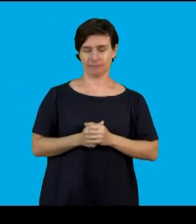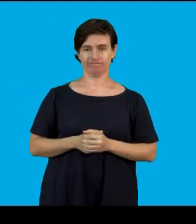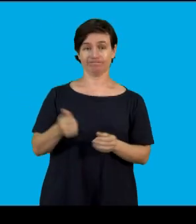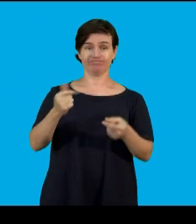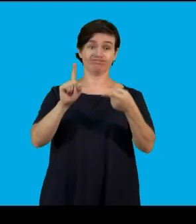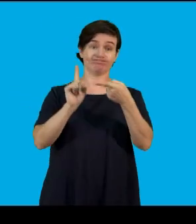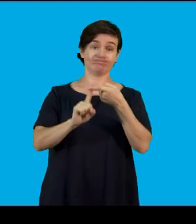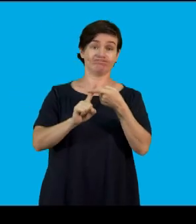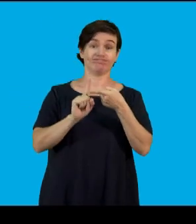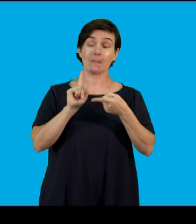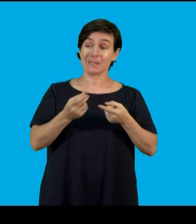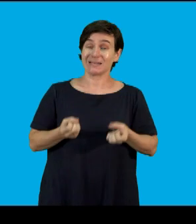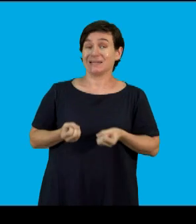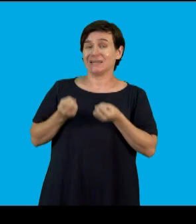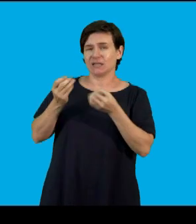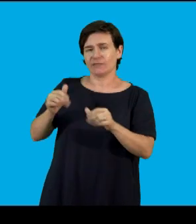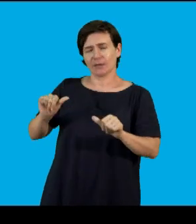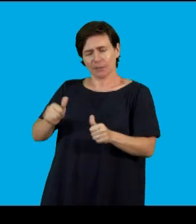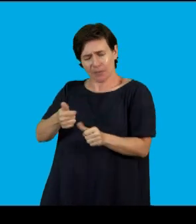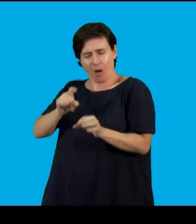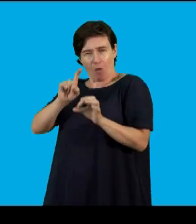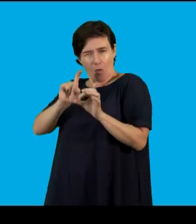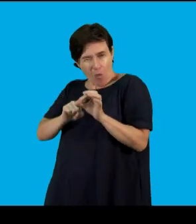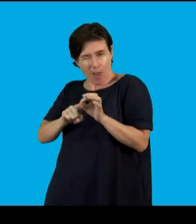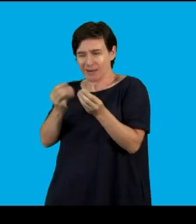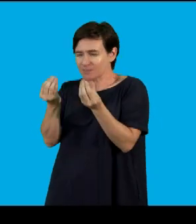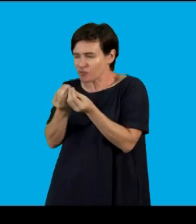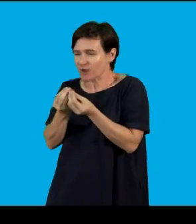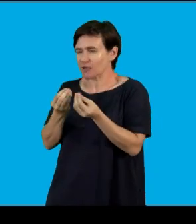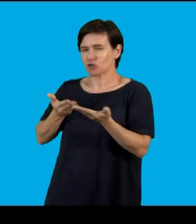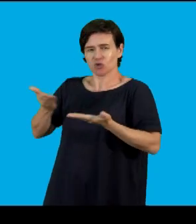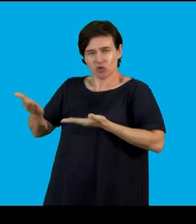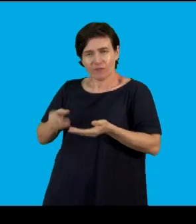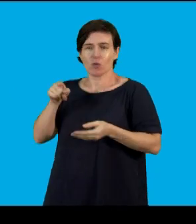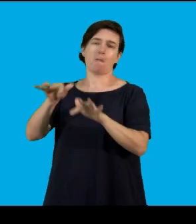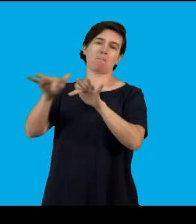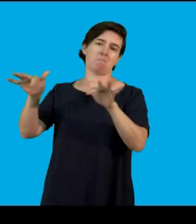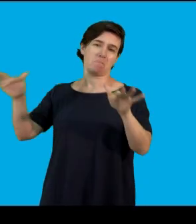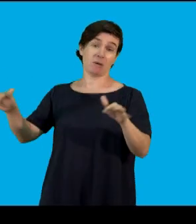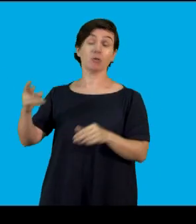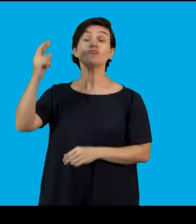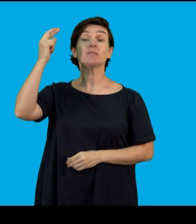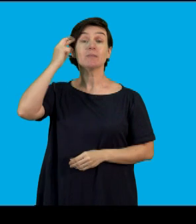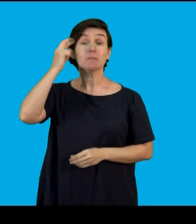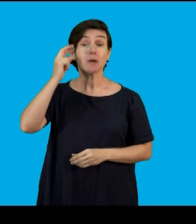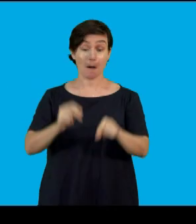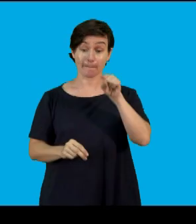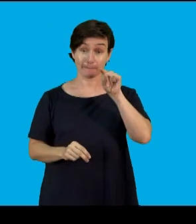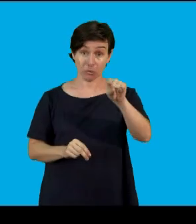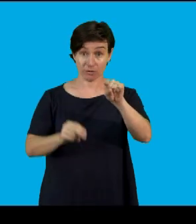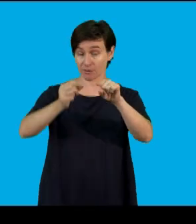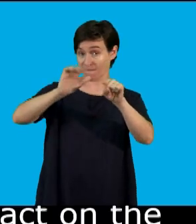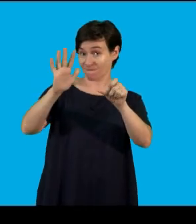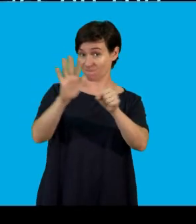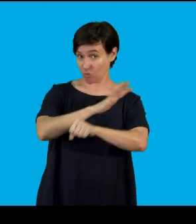right? What are those initiatives? Providing quality goods and services to people, again, in point